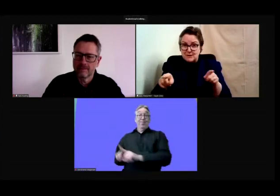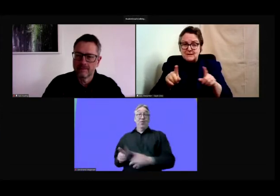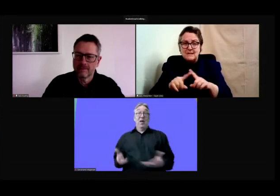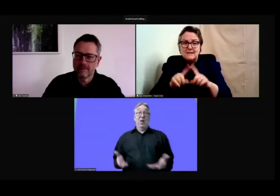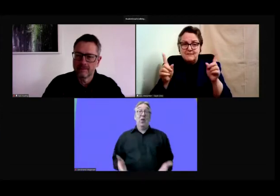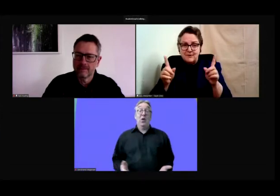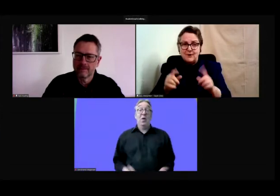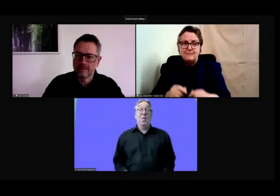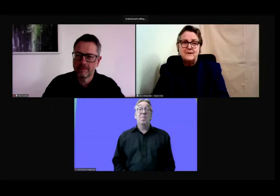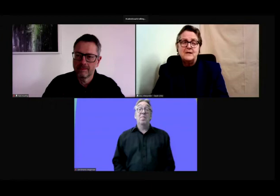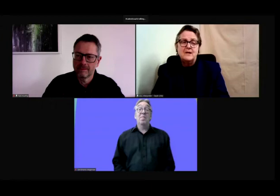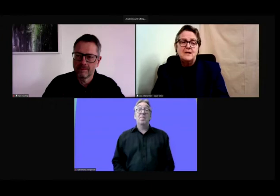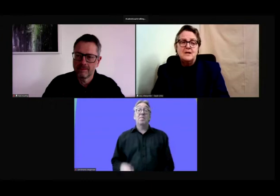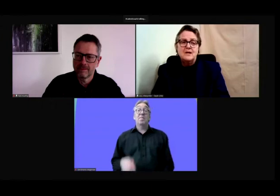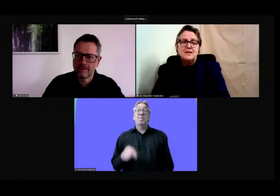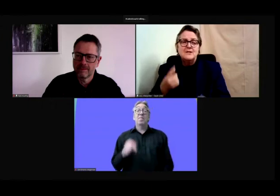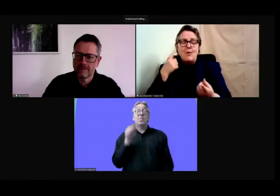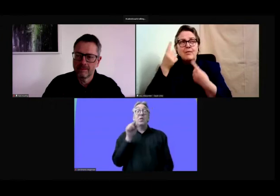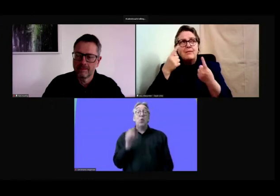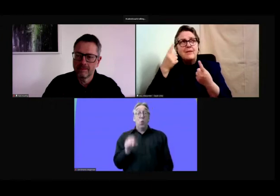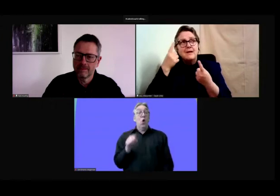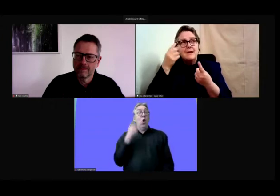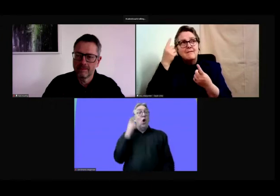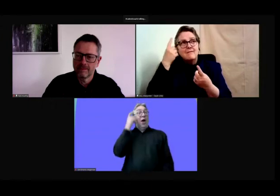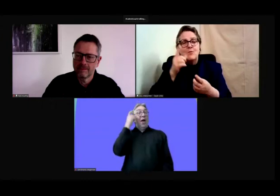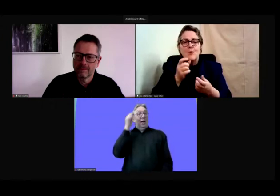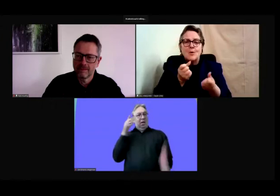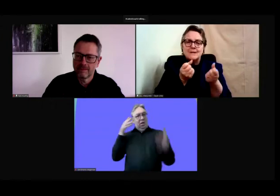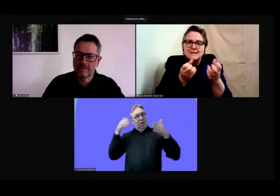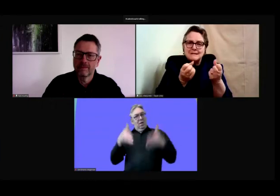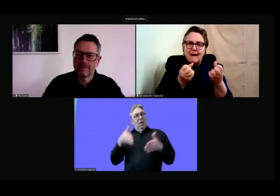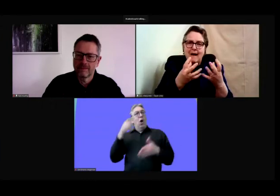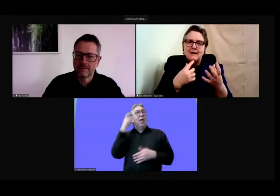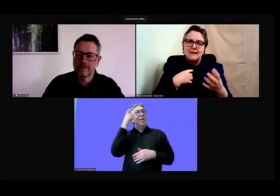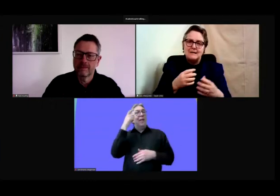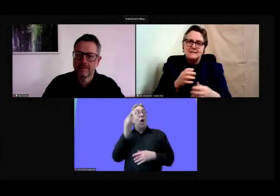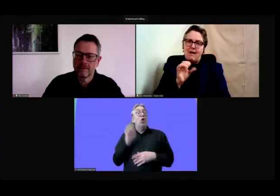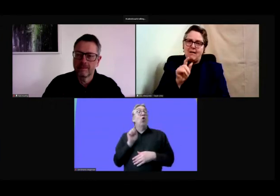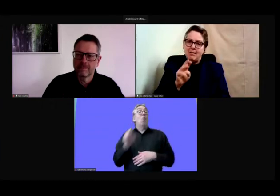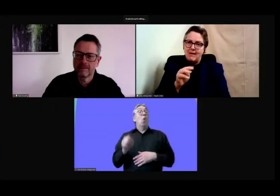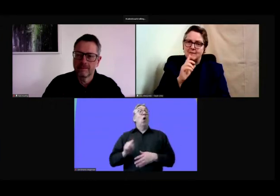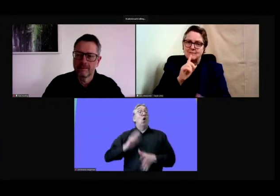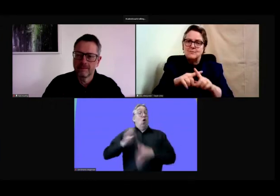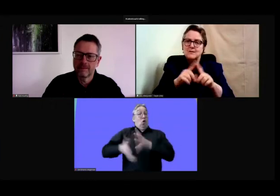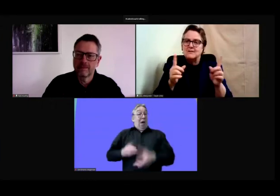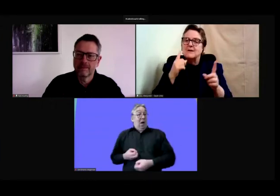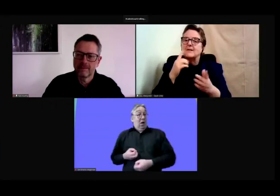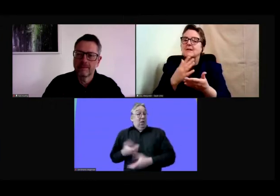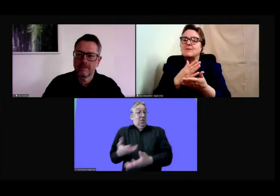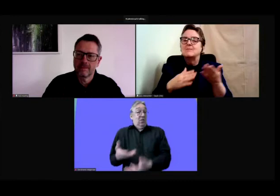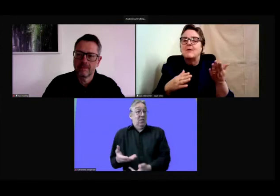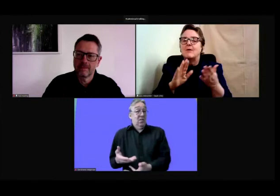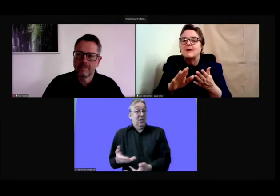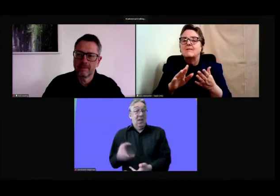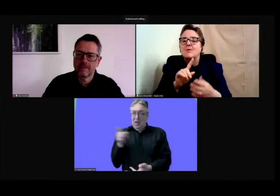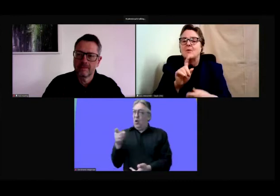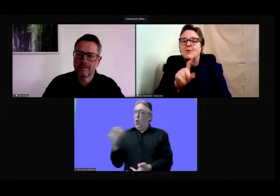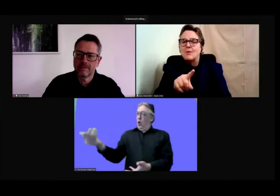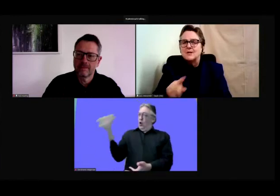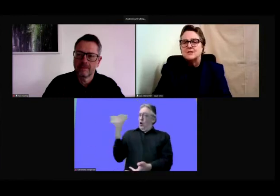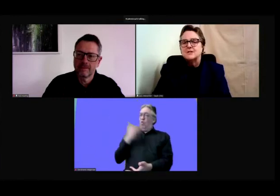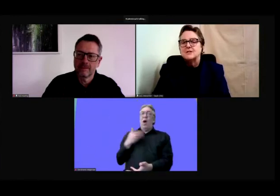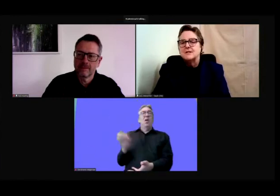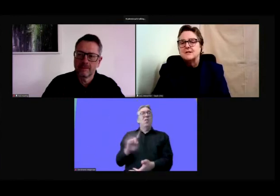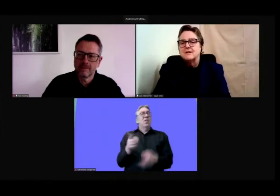Looking at the thinking for signing that I claim to be different, I think that was also part of your question. What exactly is the difference?